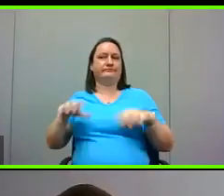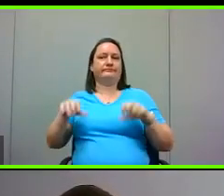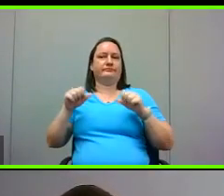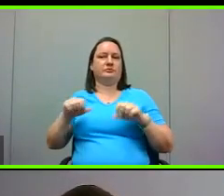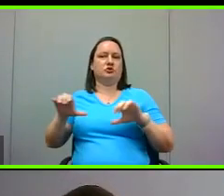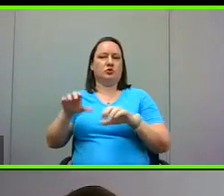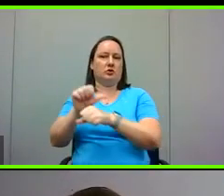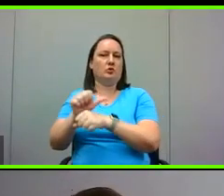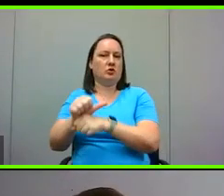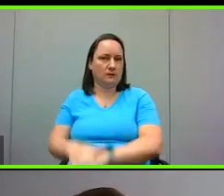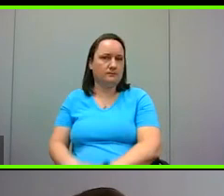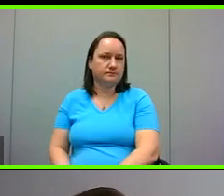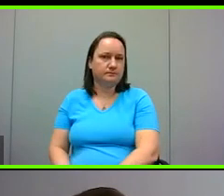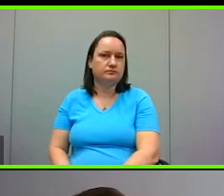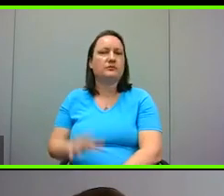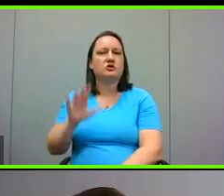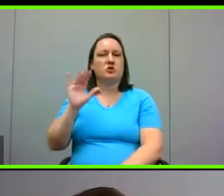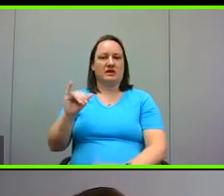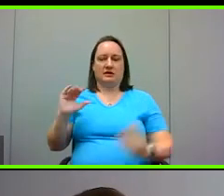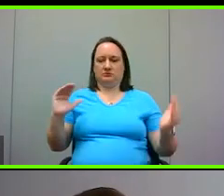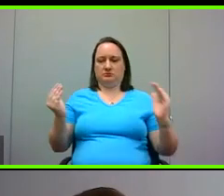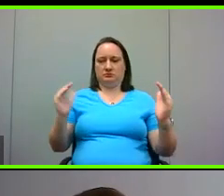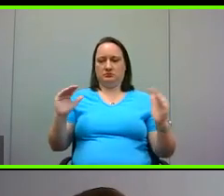on where we are in performance for DRS.